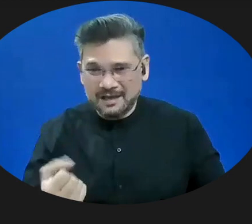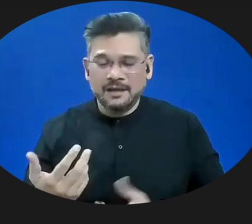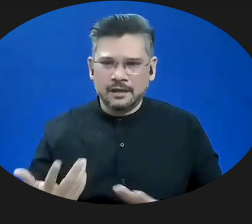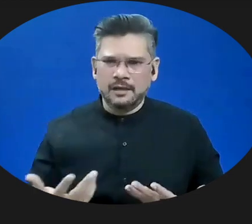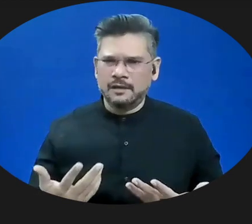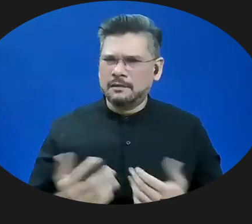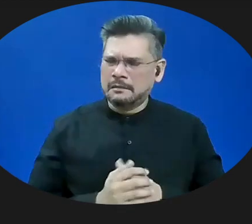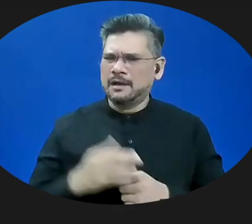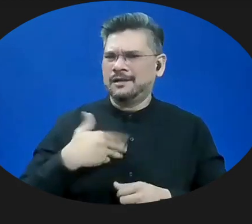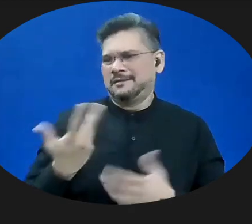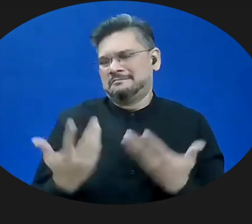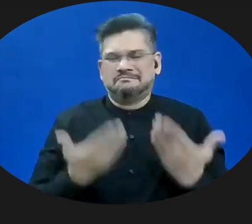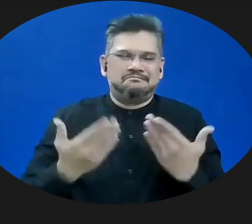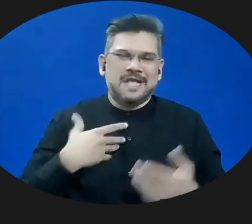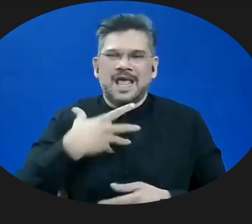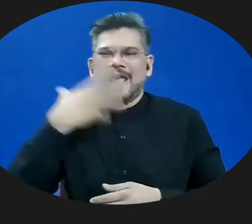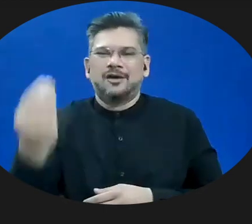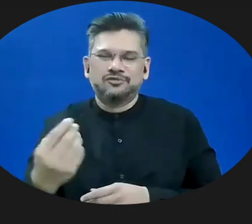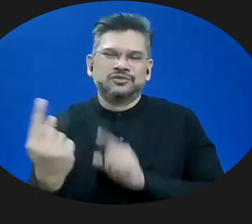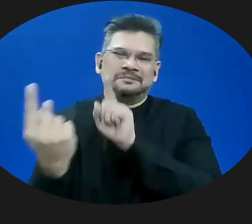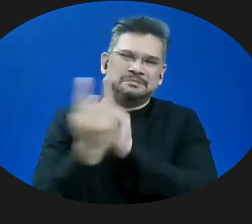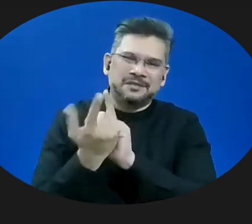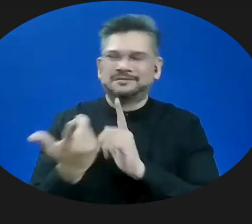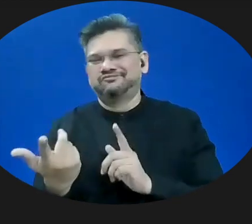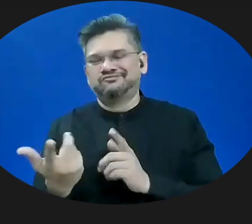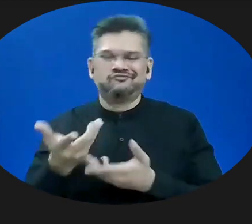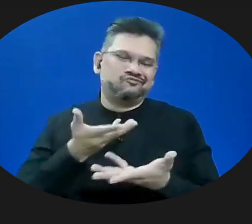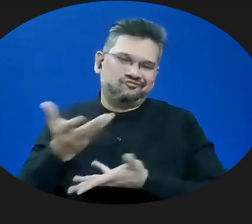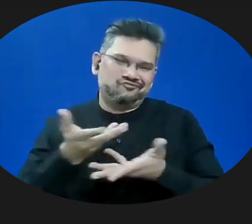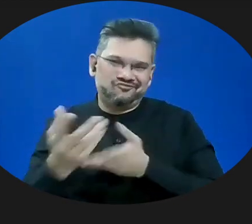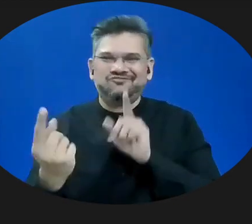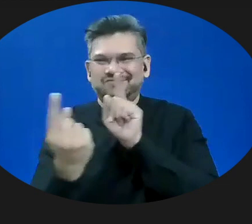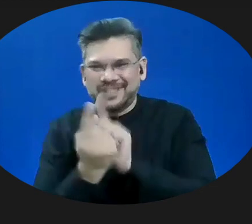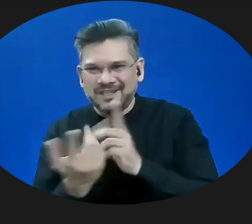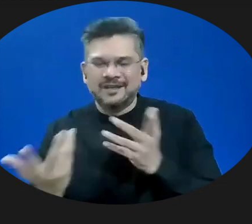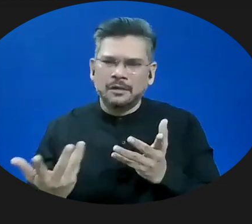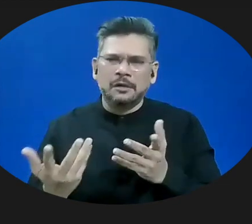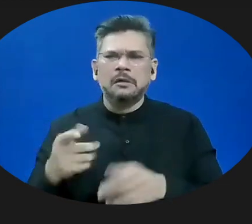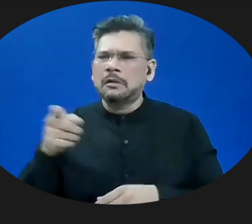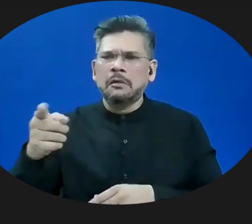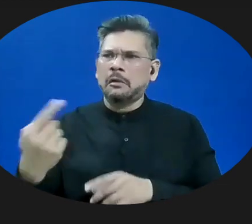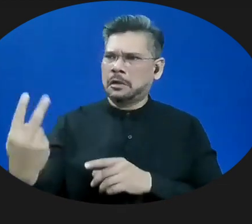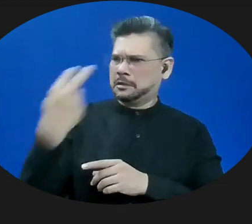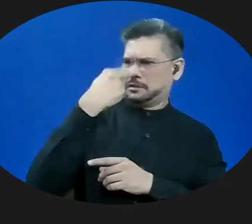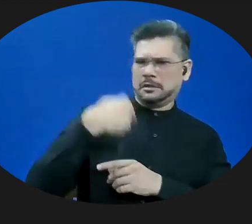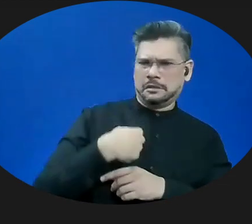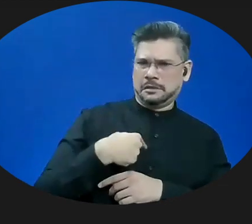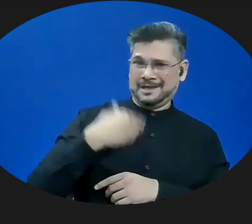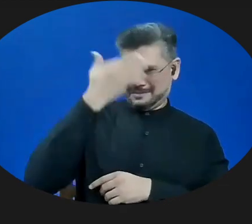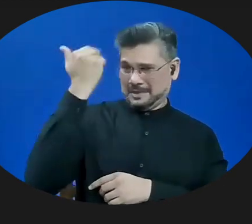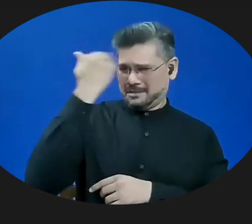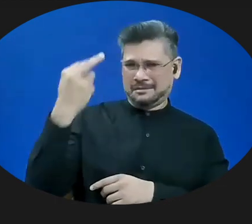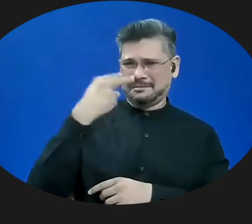talking to me, maybe in a cafe or wherever, you will never think that I have dementia.